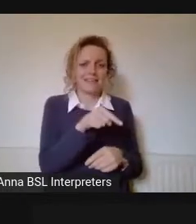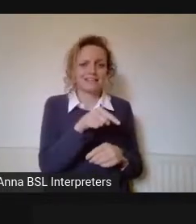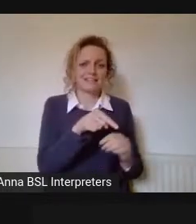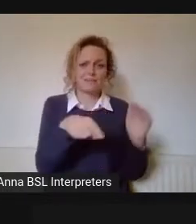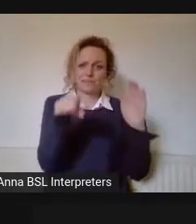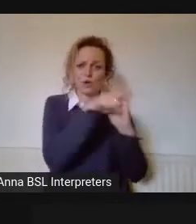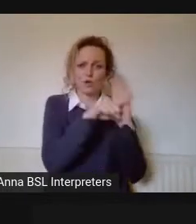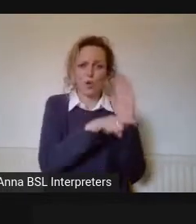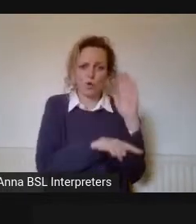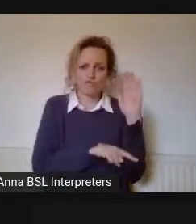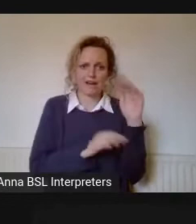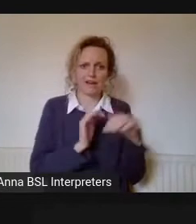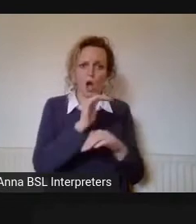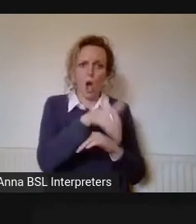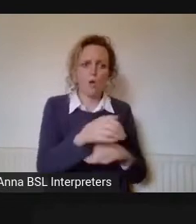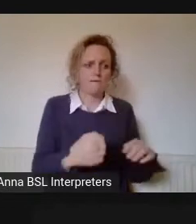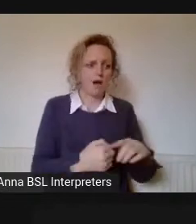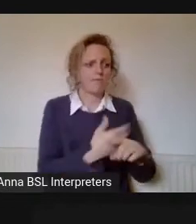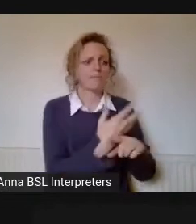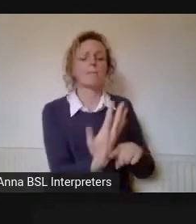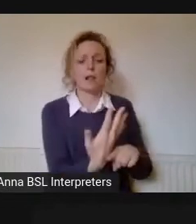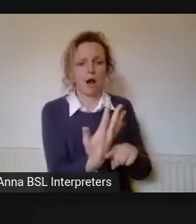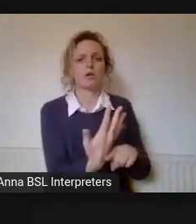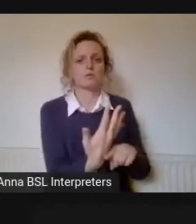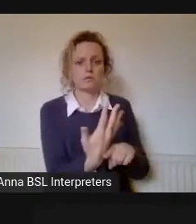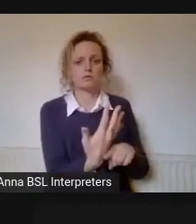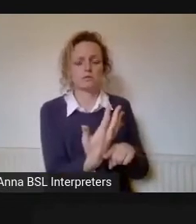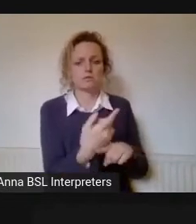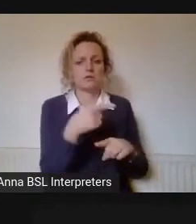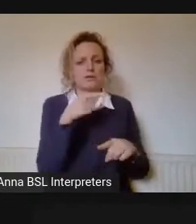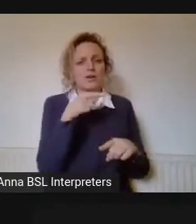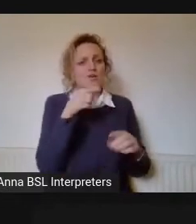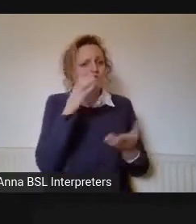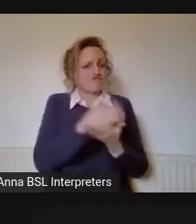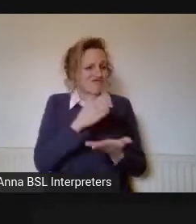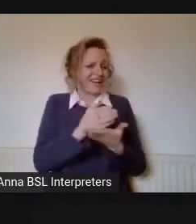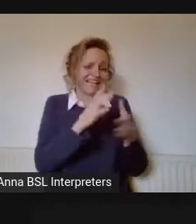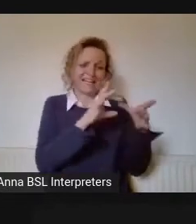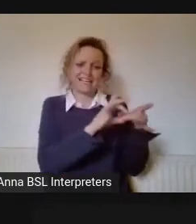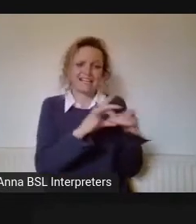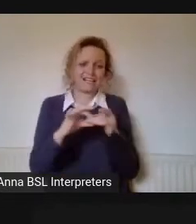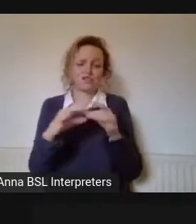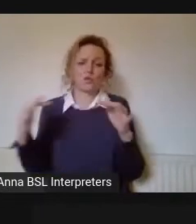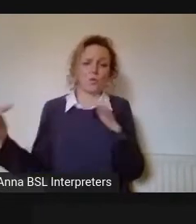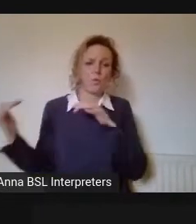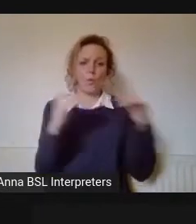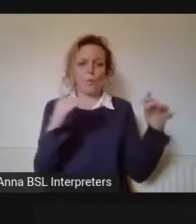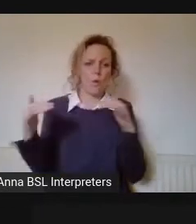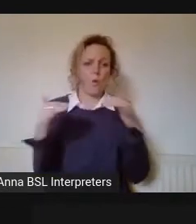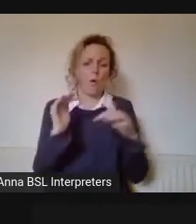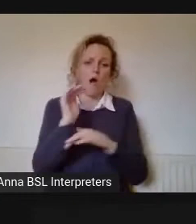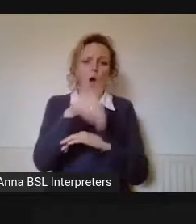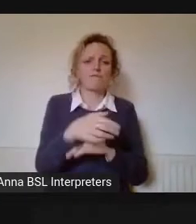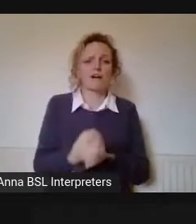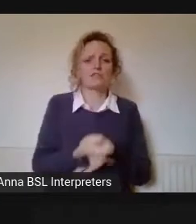sense, was also part of a broader narrative of a war on drugs, in a sense, to Colombia, correct?